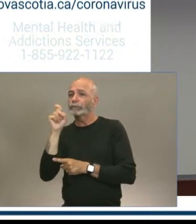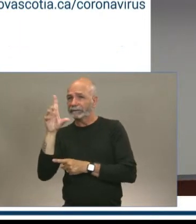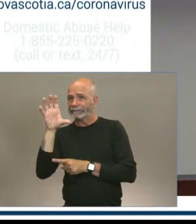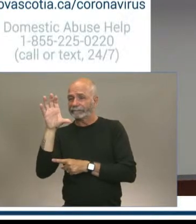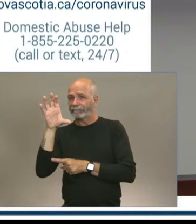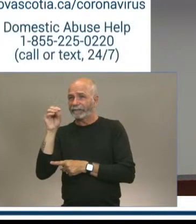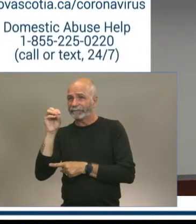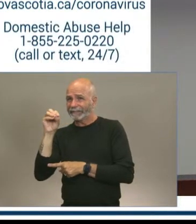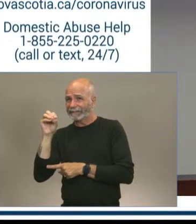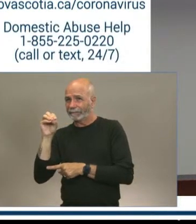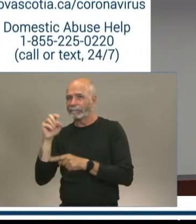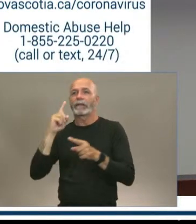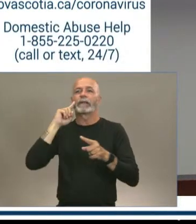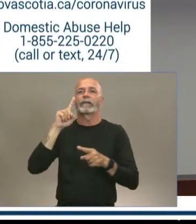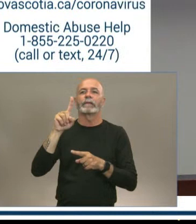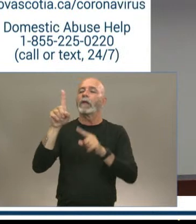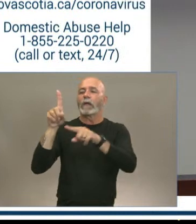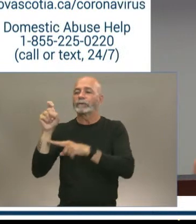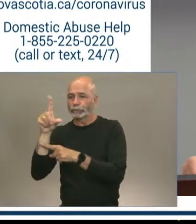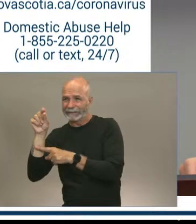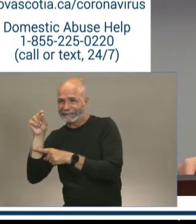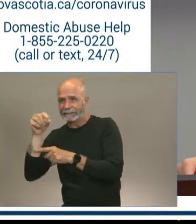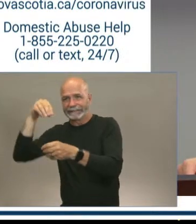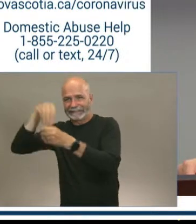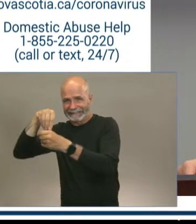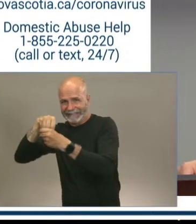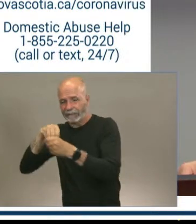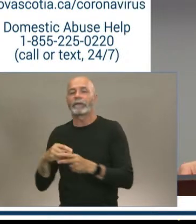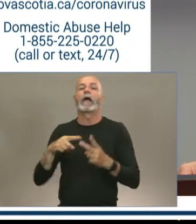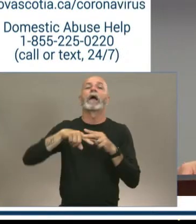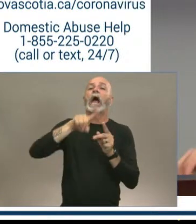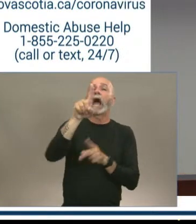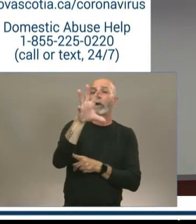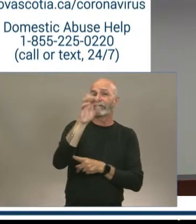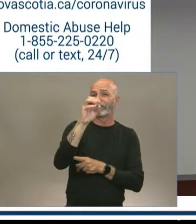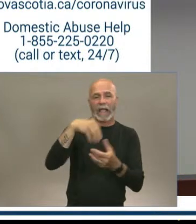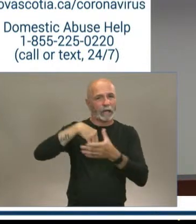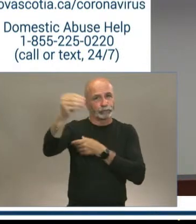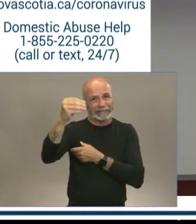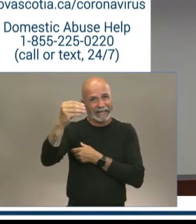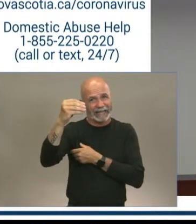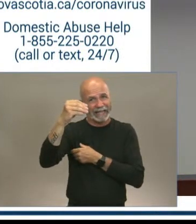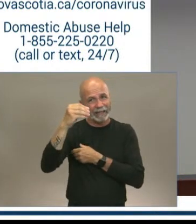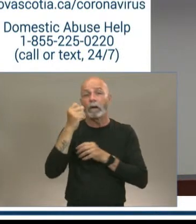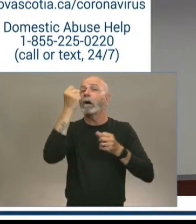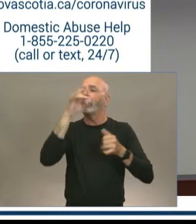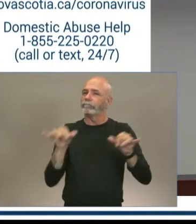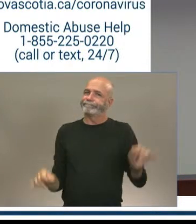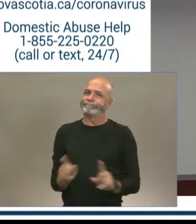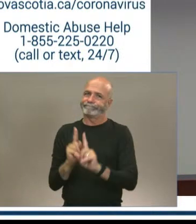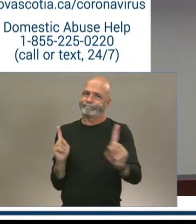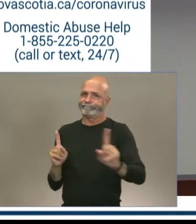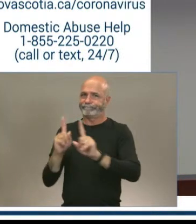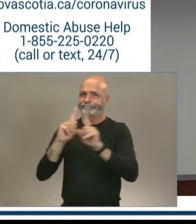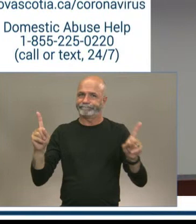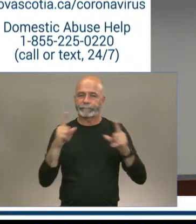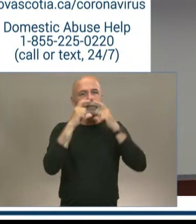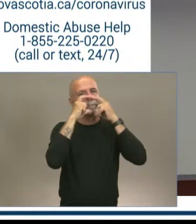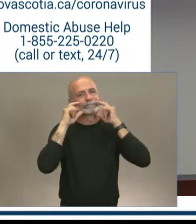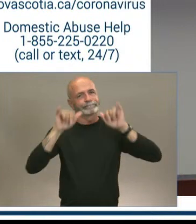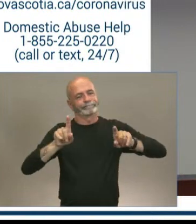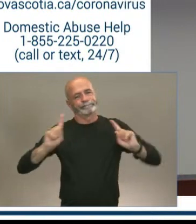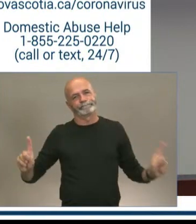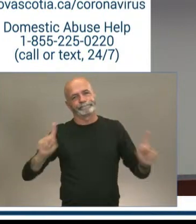150 people outdoors. And in both of those indoors and outdoors, physical distancing and masking as necessary as required.